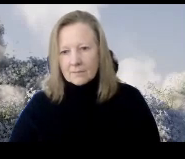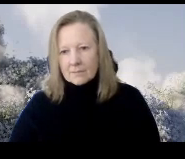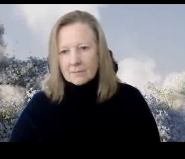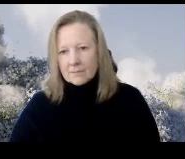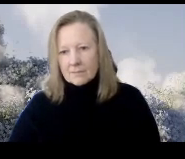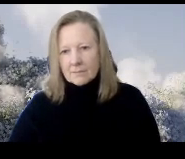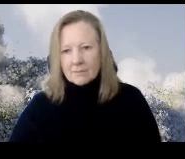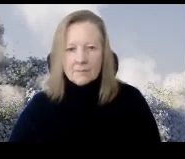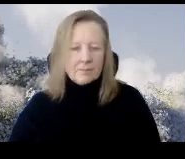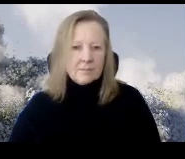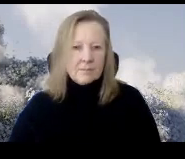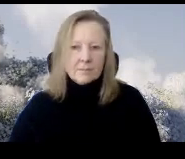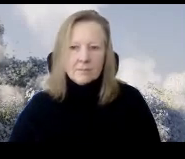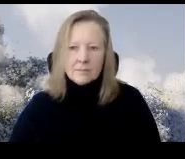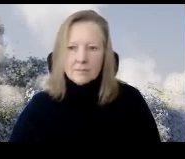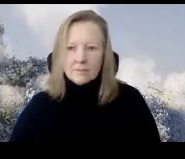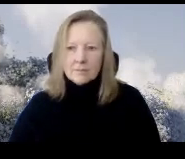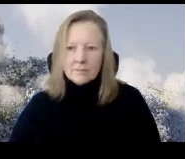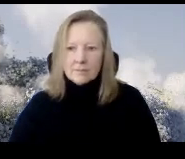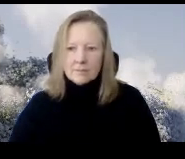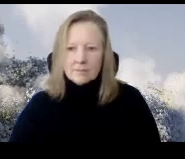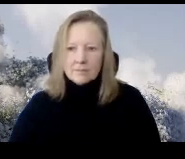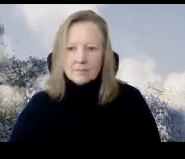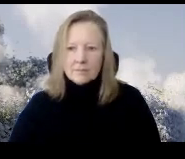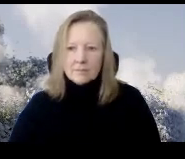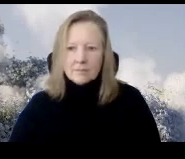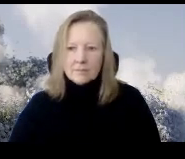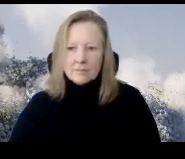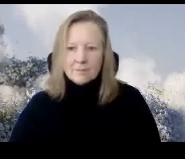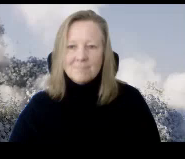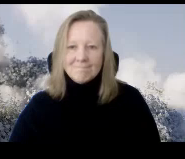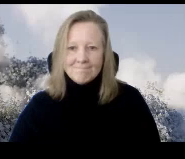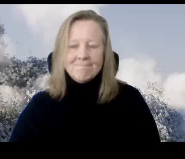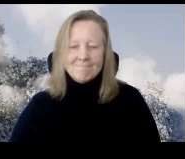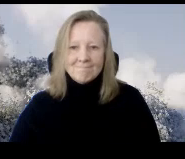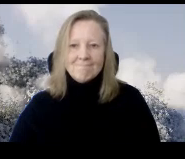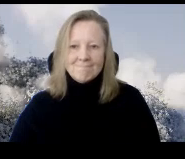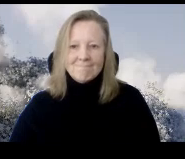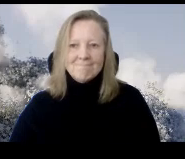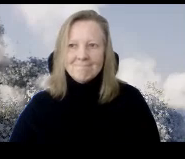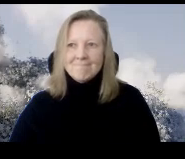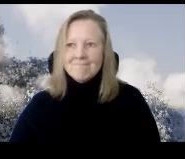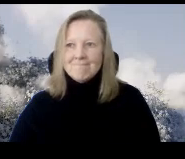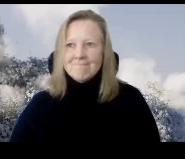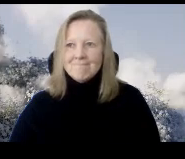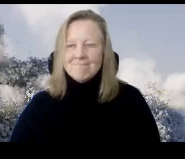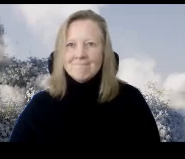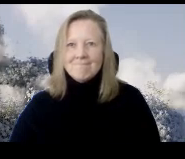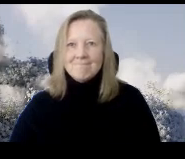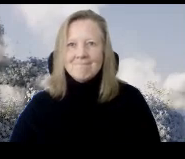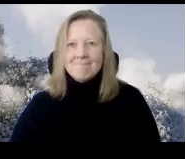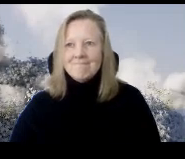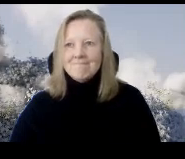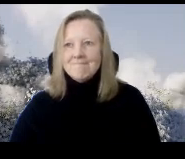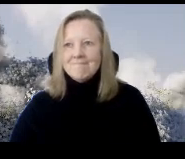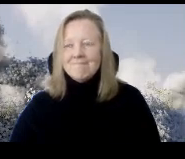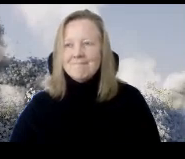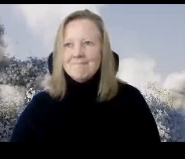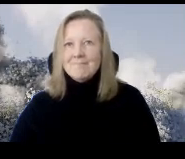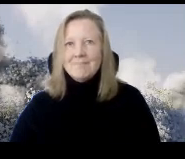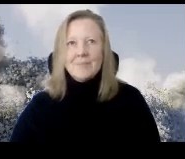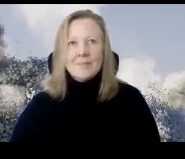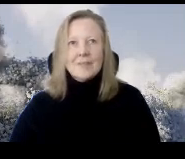about anything in the process for registration, she's really great at helping you kind of figure out if you're eligible and what